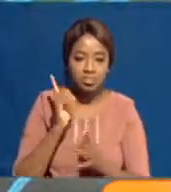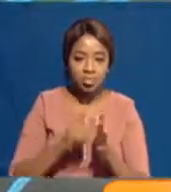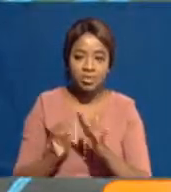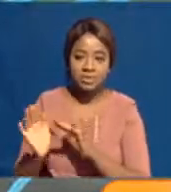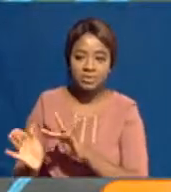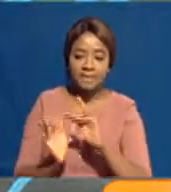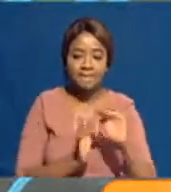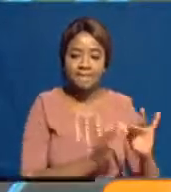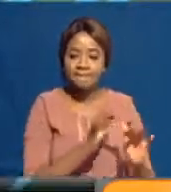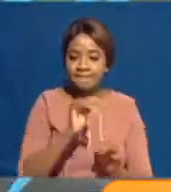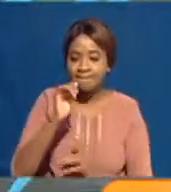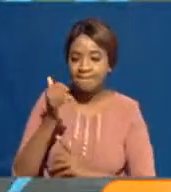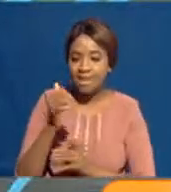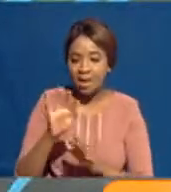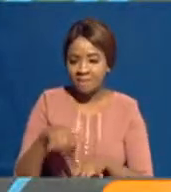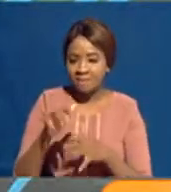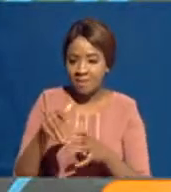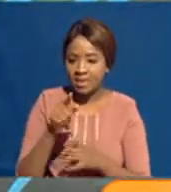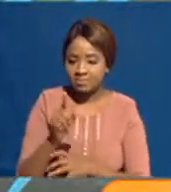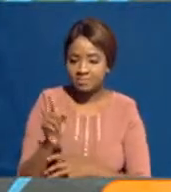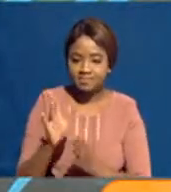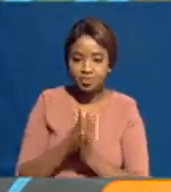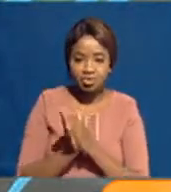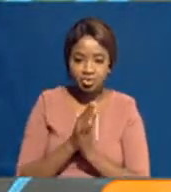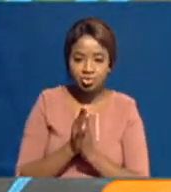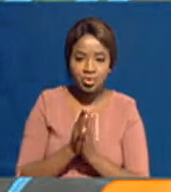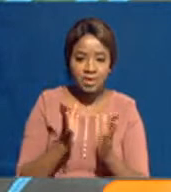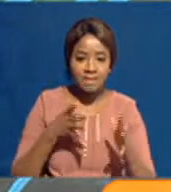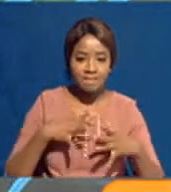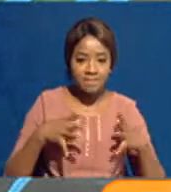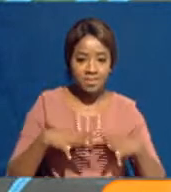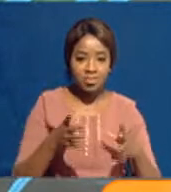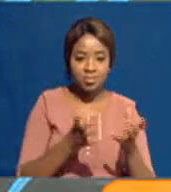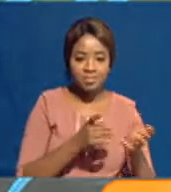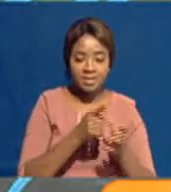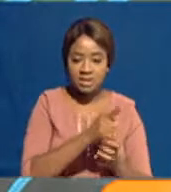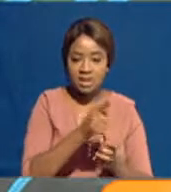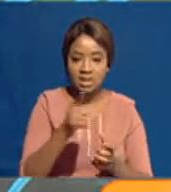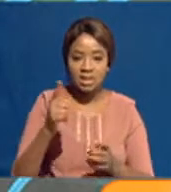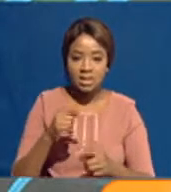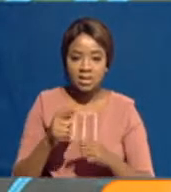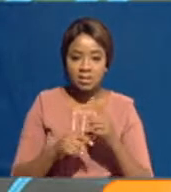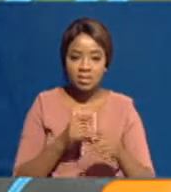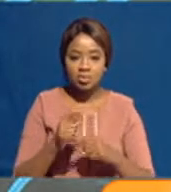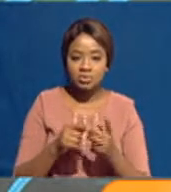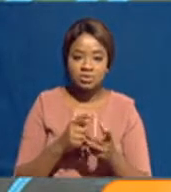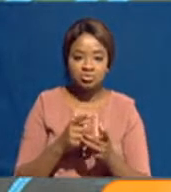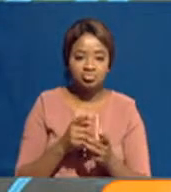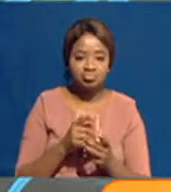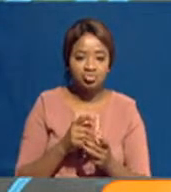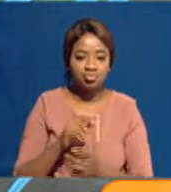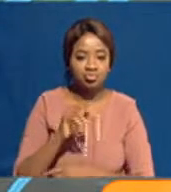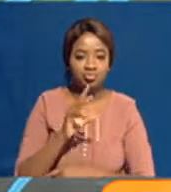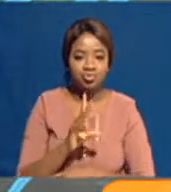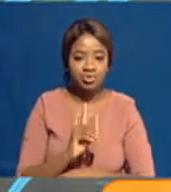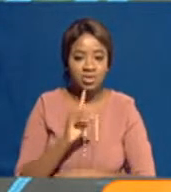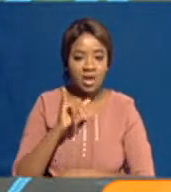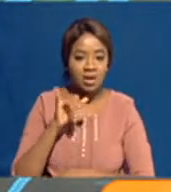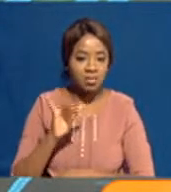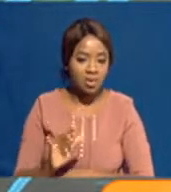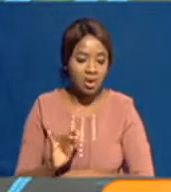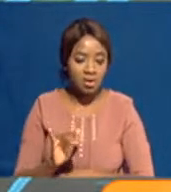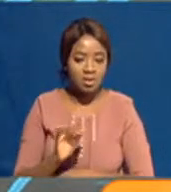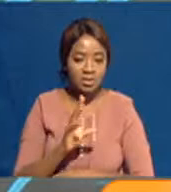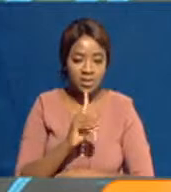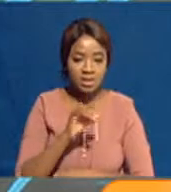All right, on to our weekly feature, Smart Farms. And smallholder farmers are slowly adopting do-it-yourself tools as part of measures to improve